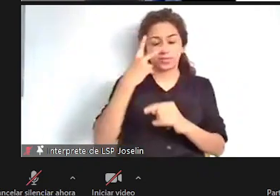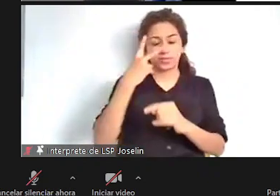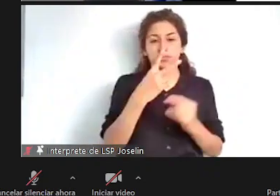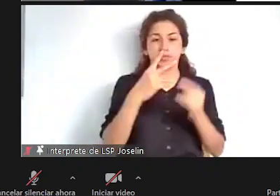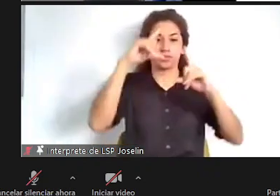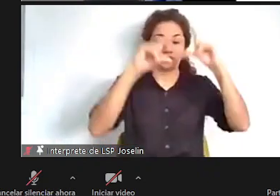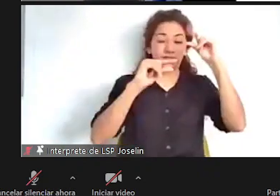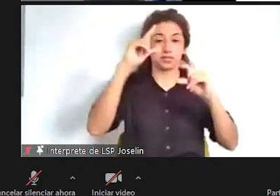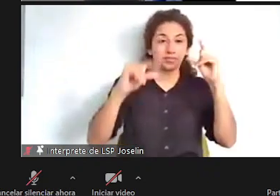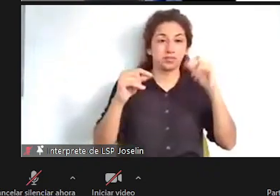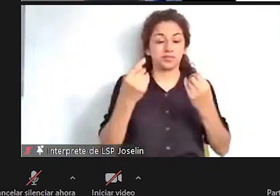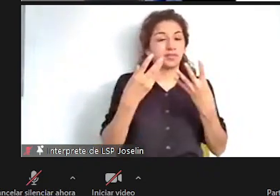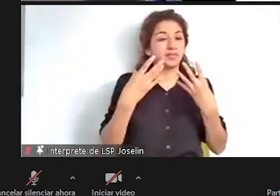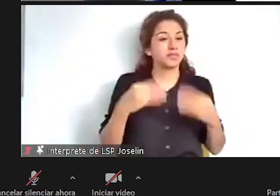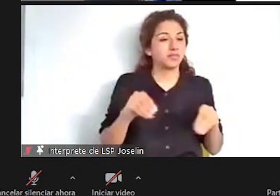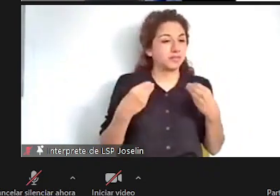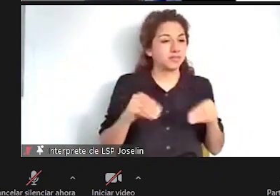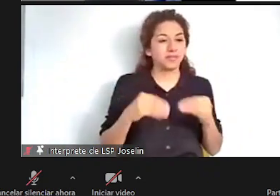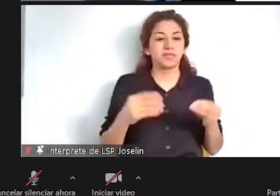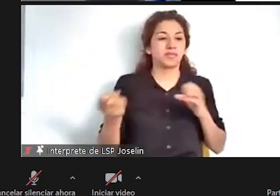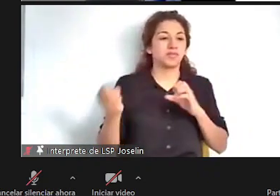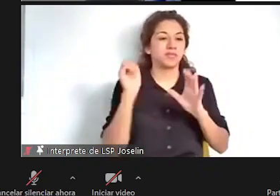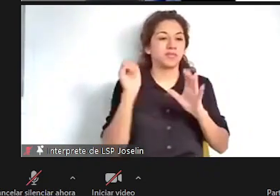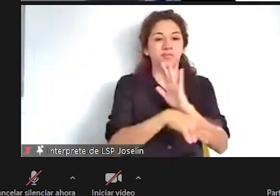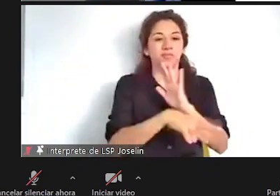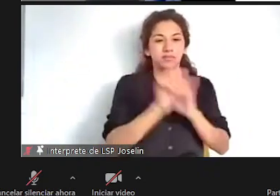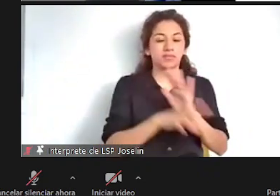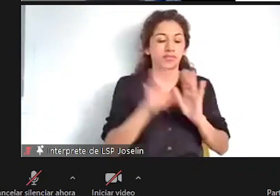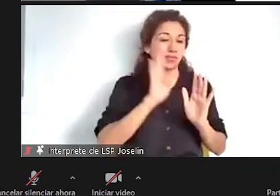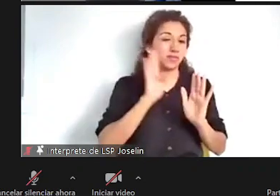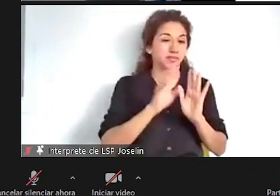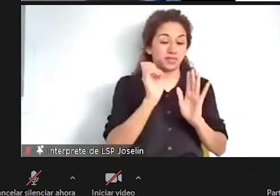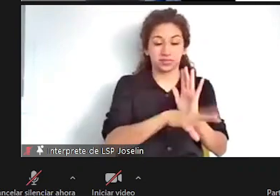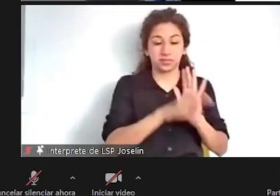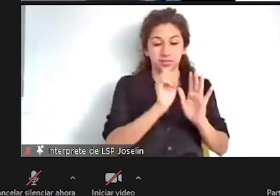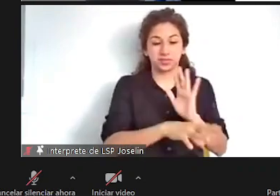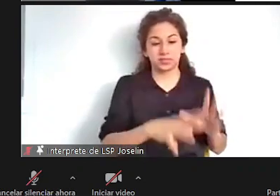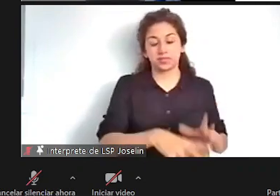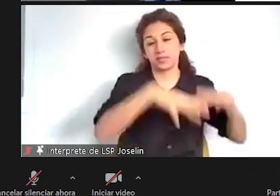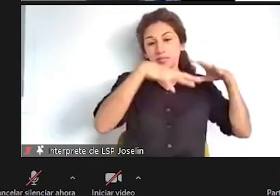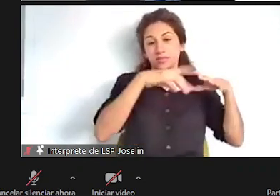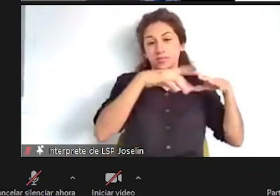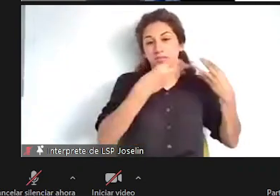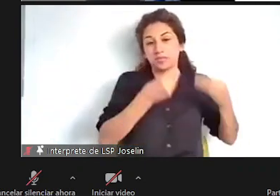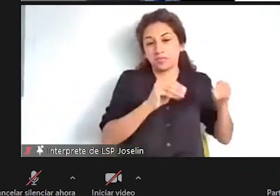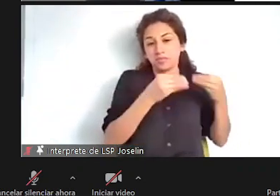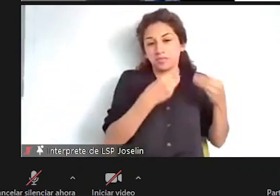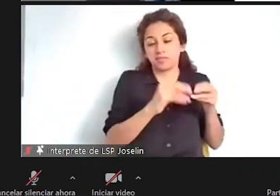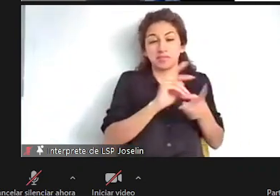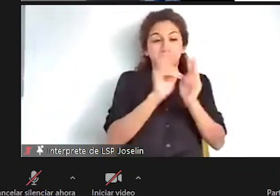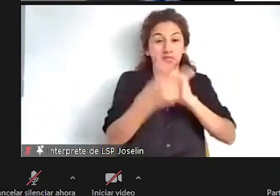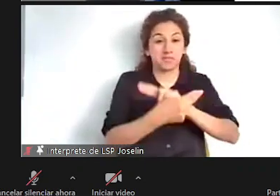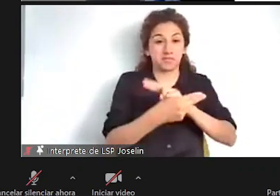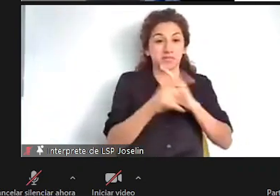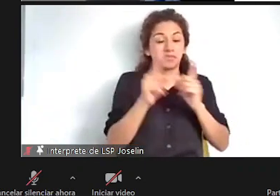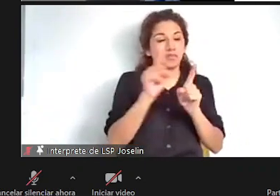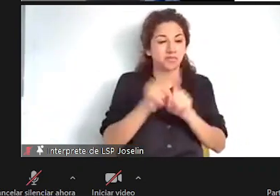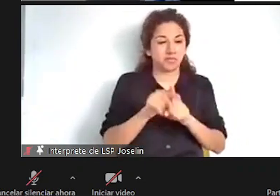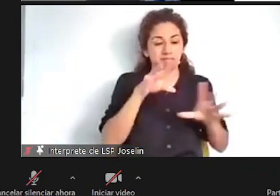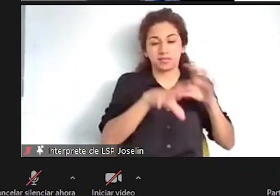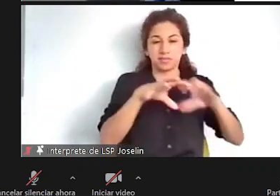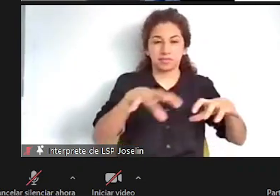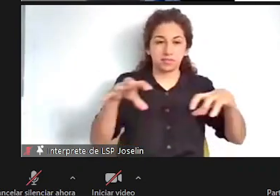recycle as much as other regions and then paper and carbon waste and plastics and glass so there's a great potential